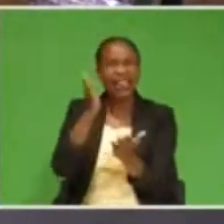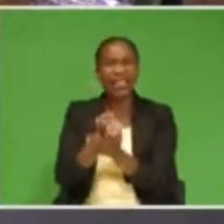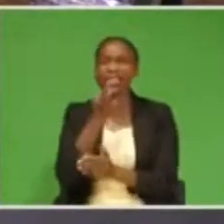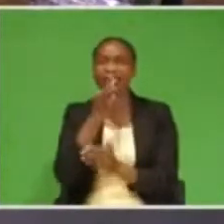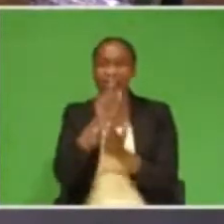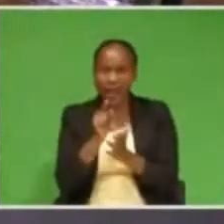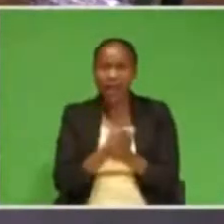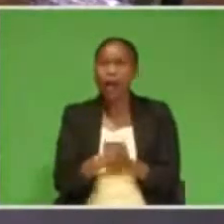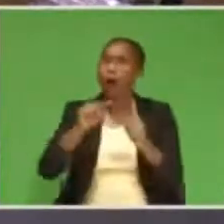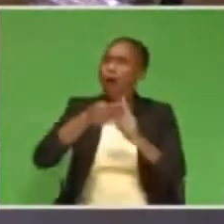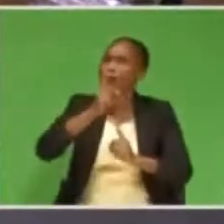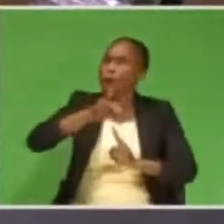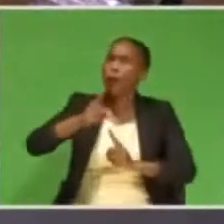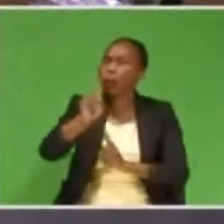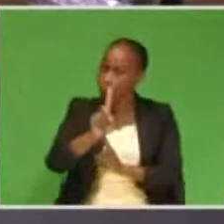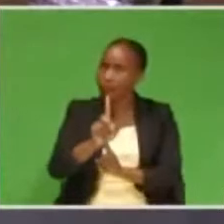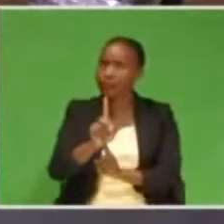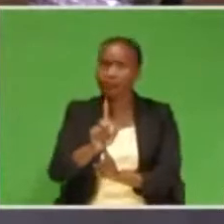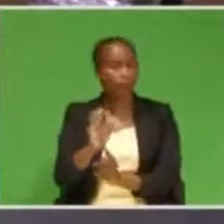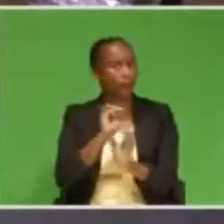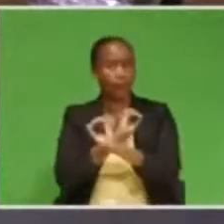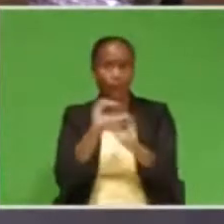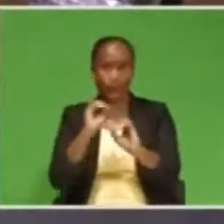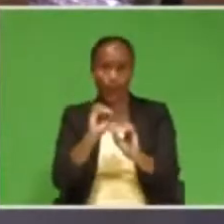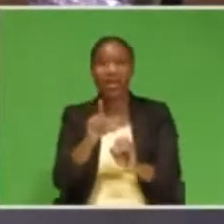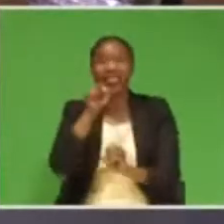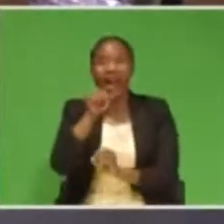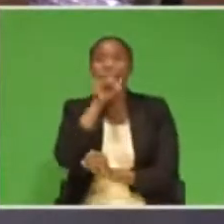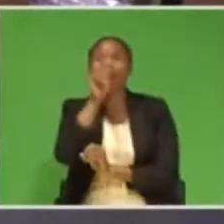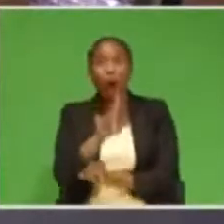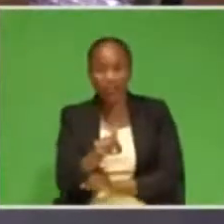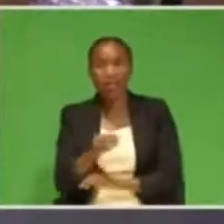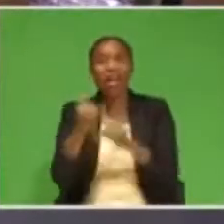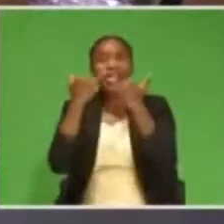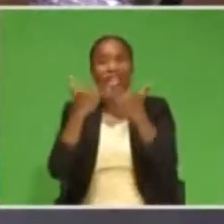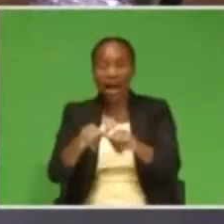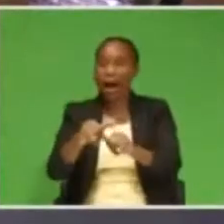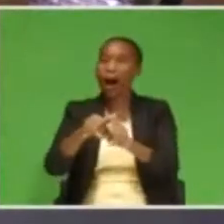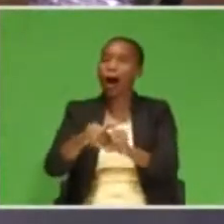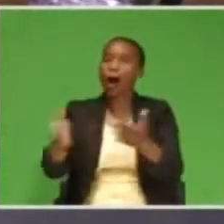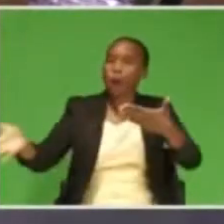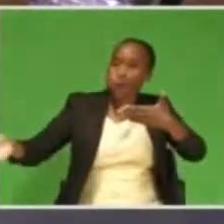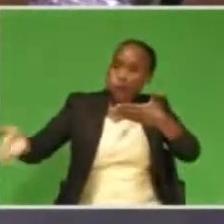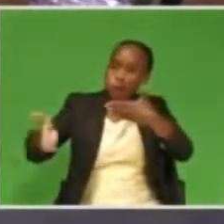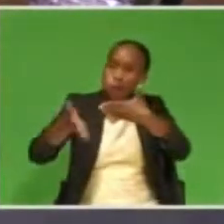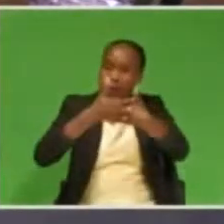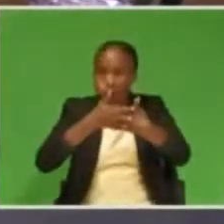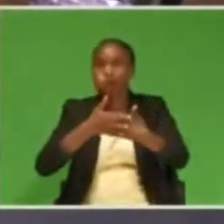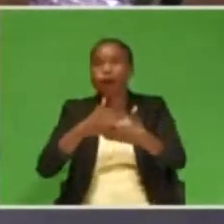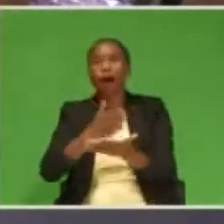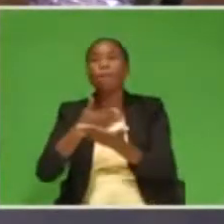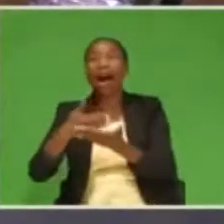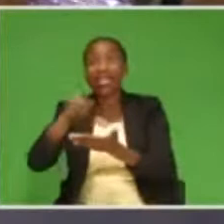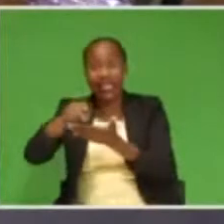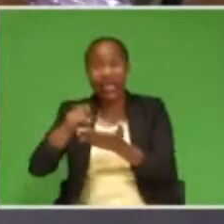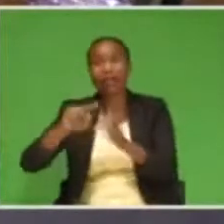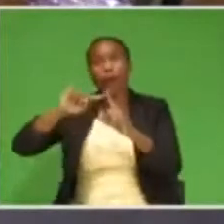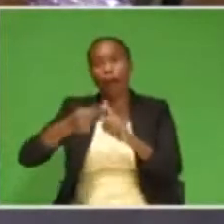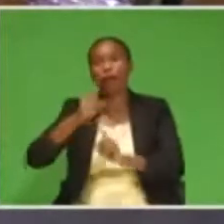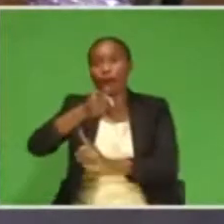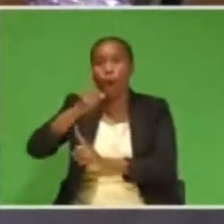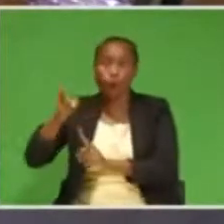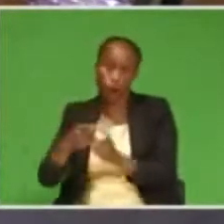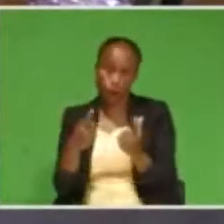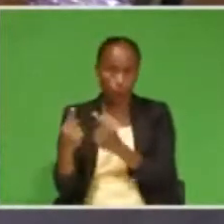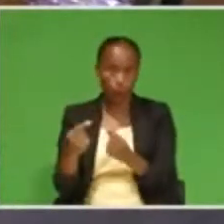is that you want raised. And therefore, we have now closed the part that deals with points of